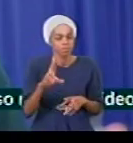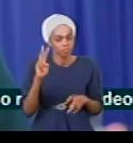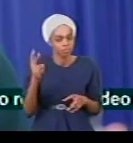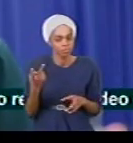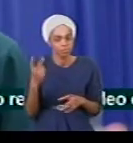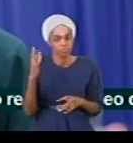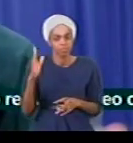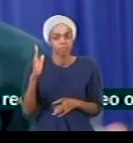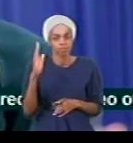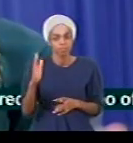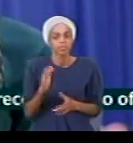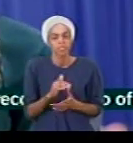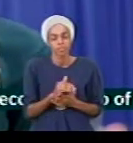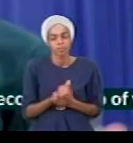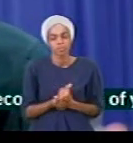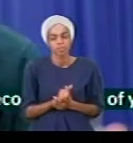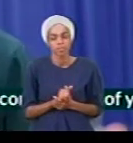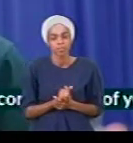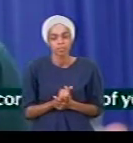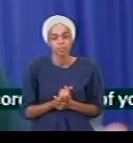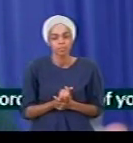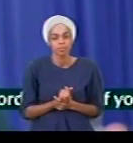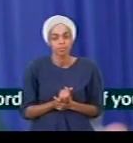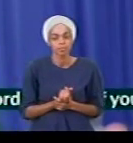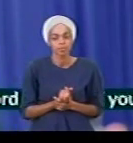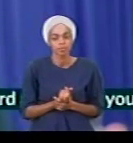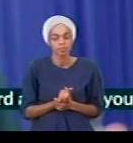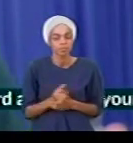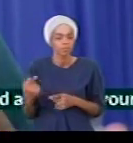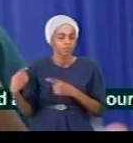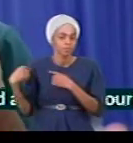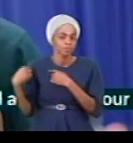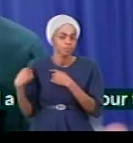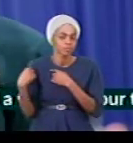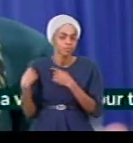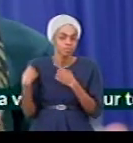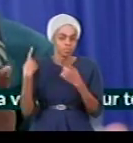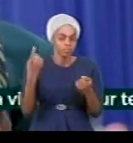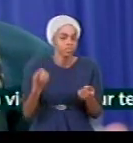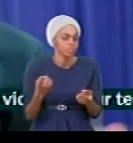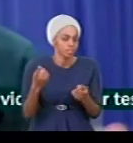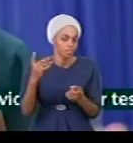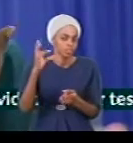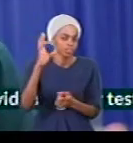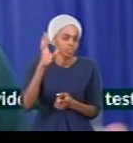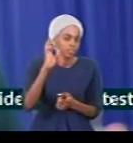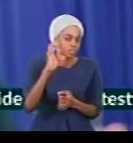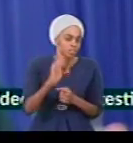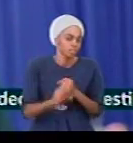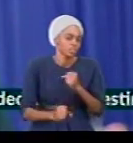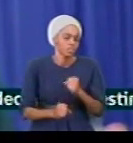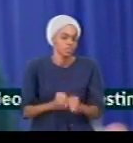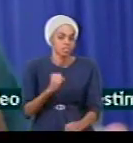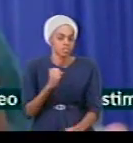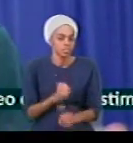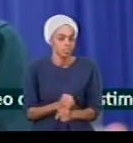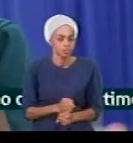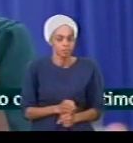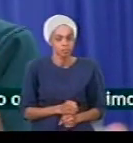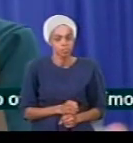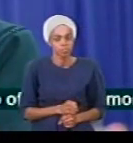season and seven years the one I can remember up if I take anything codes